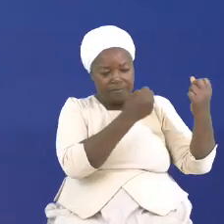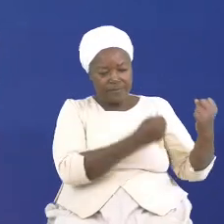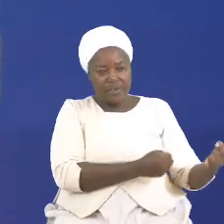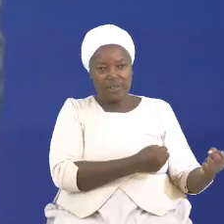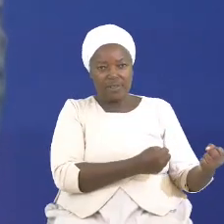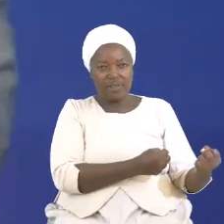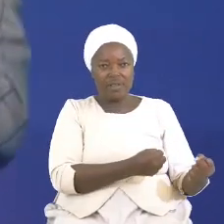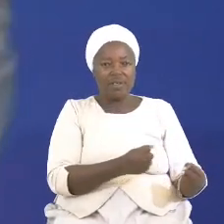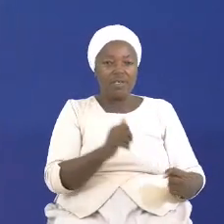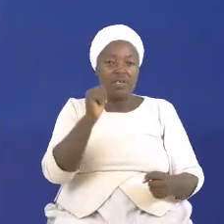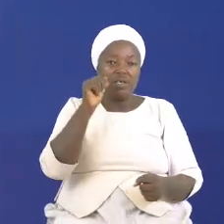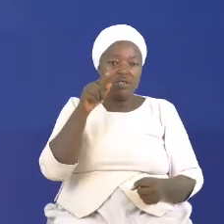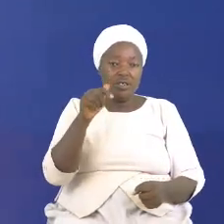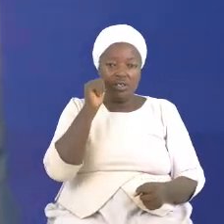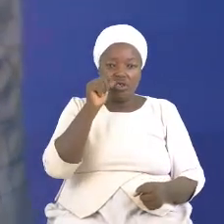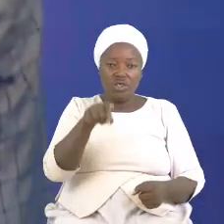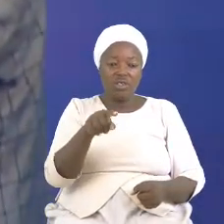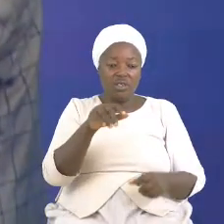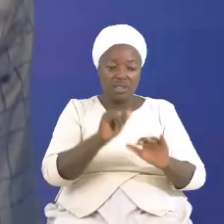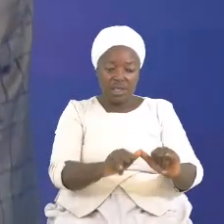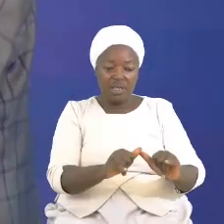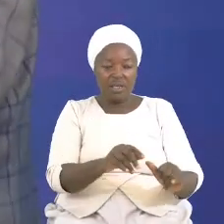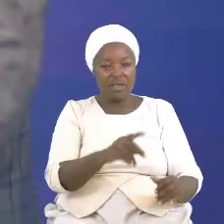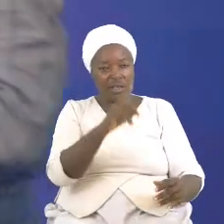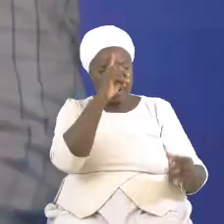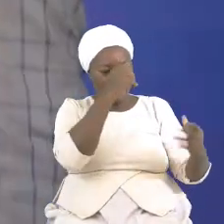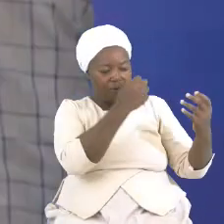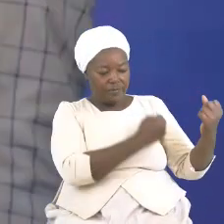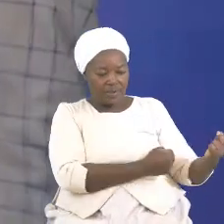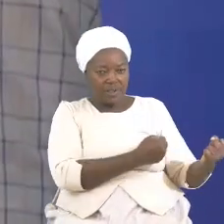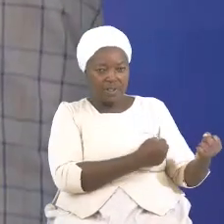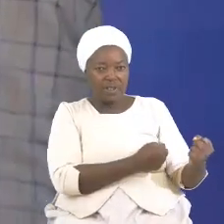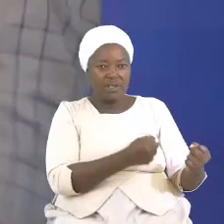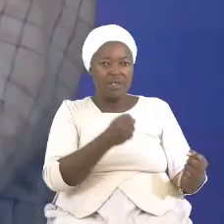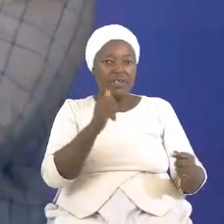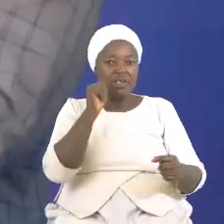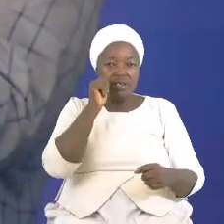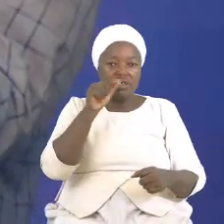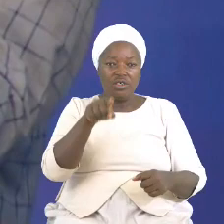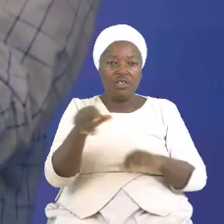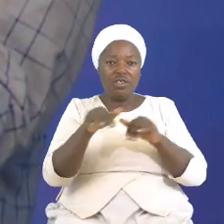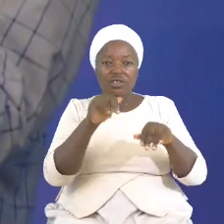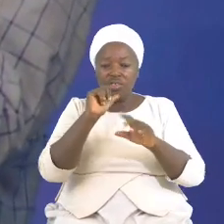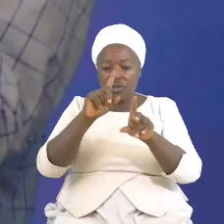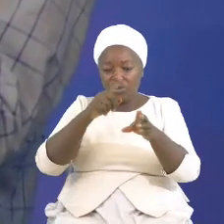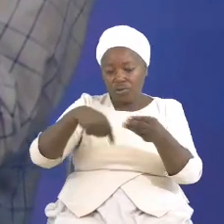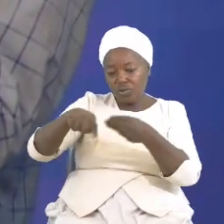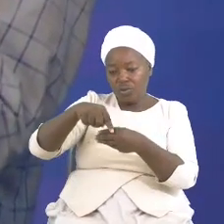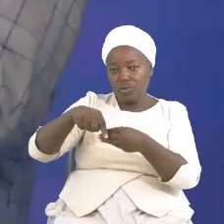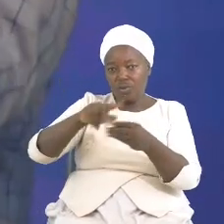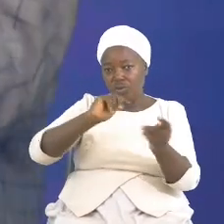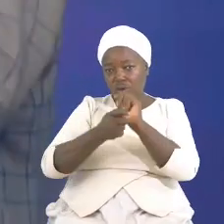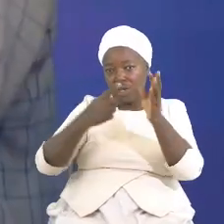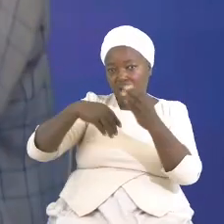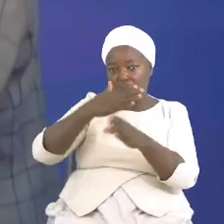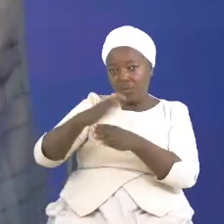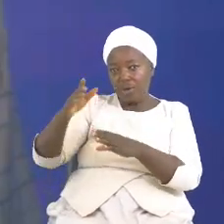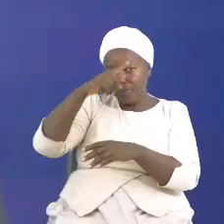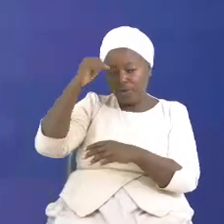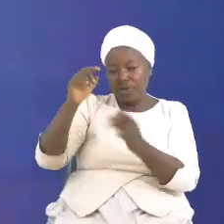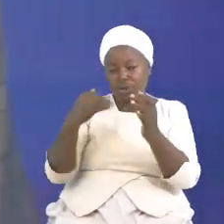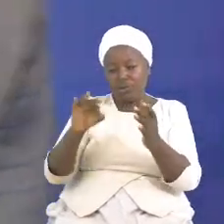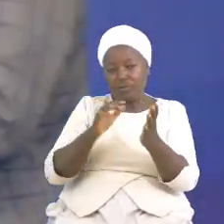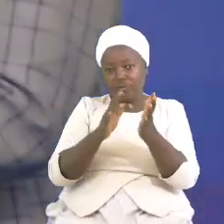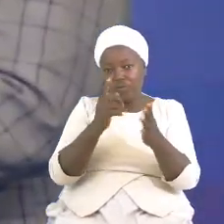faith. She didn't run away because of what Jesus had said. She didn't misinterpret the word of